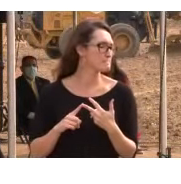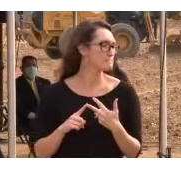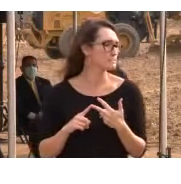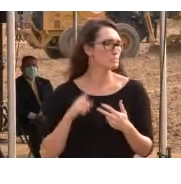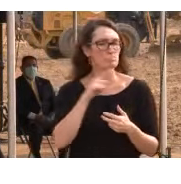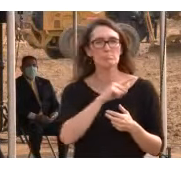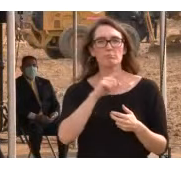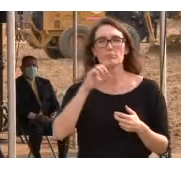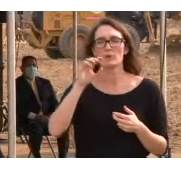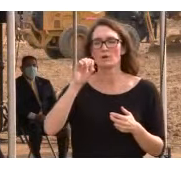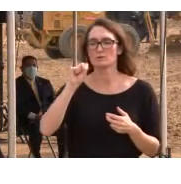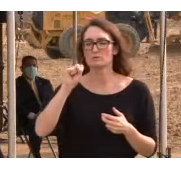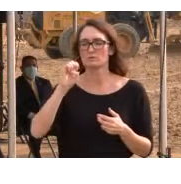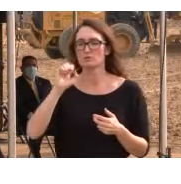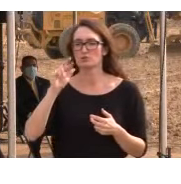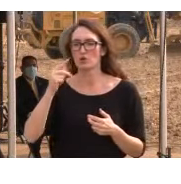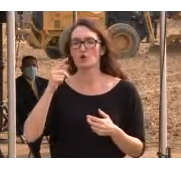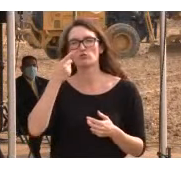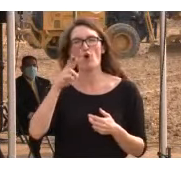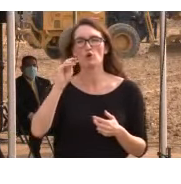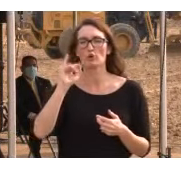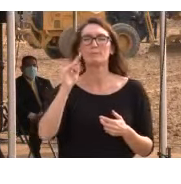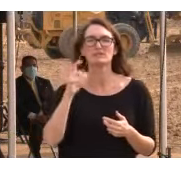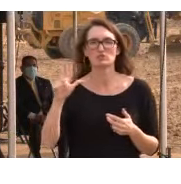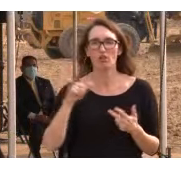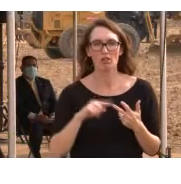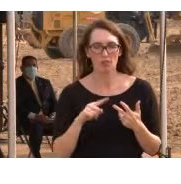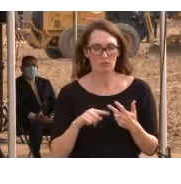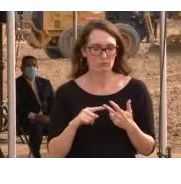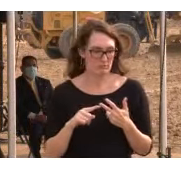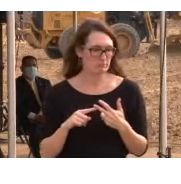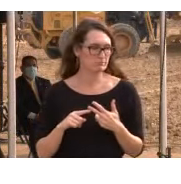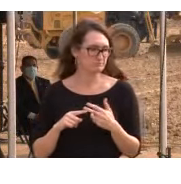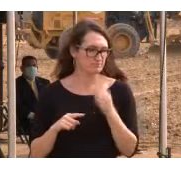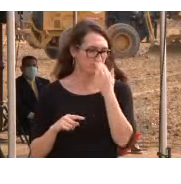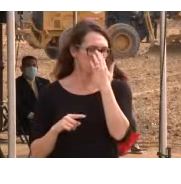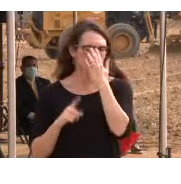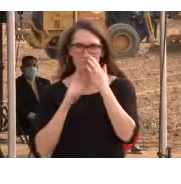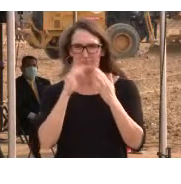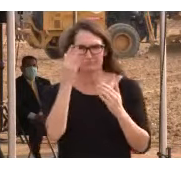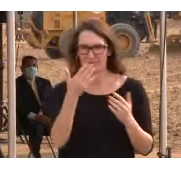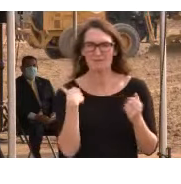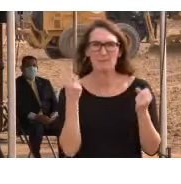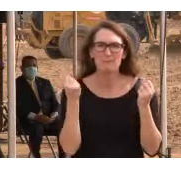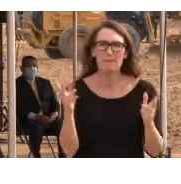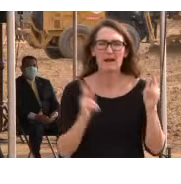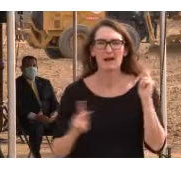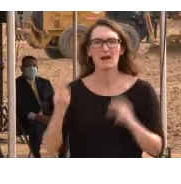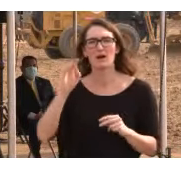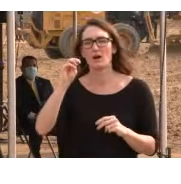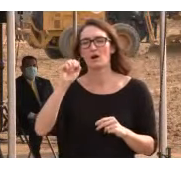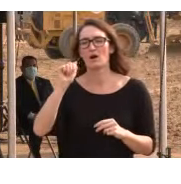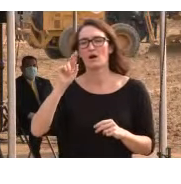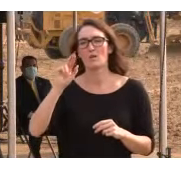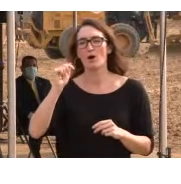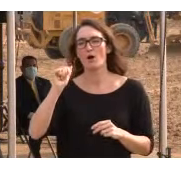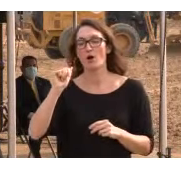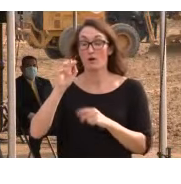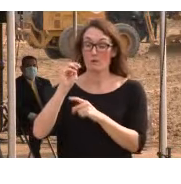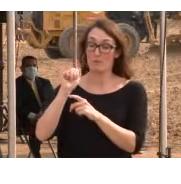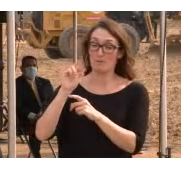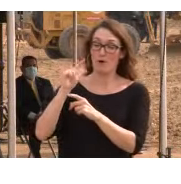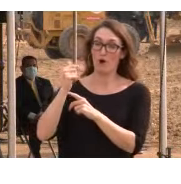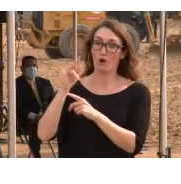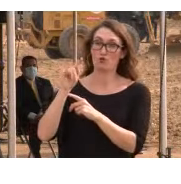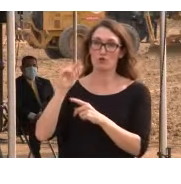Officer Sergeant Mitchell, Dr. Mitchell. I mean, there are so many folks. Margarita Rocha, who is here. Let